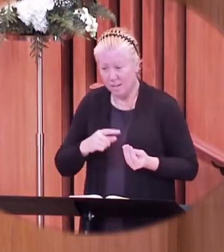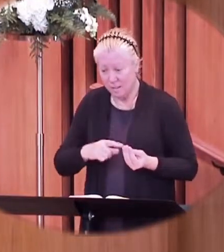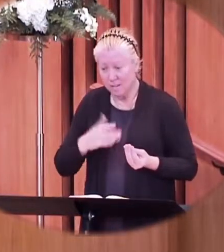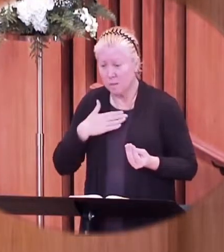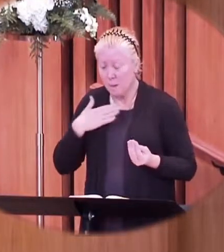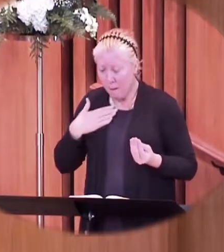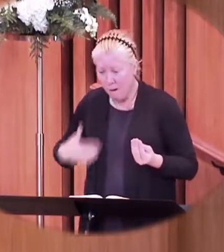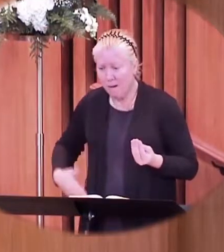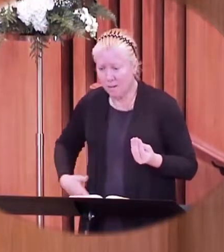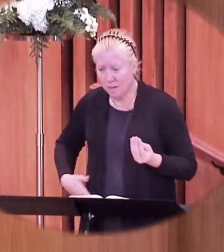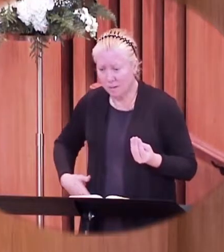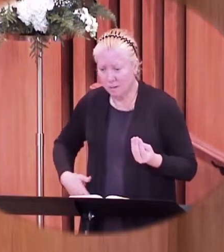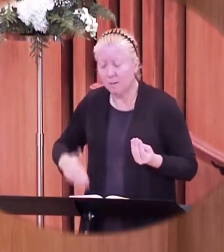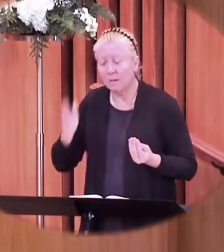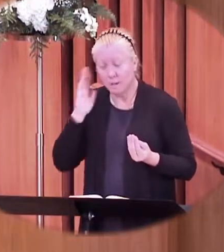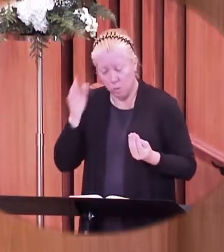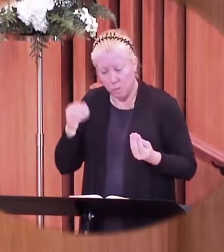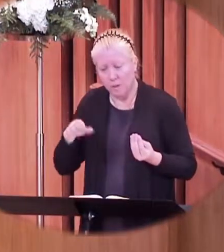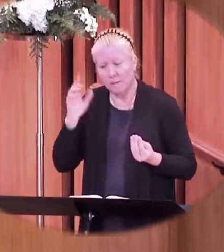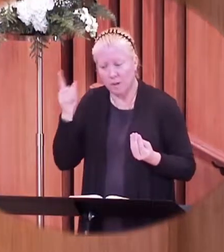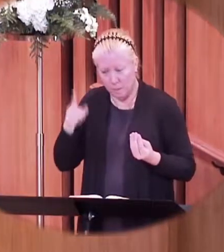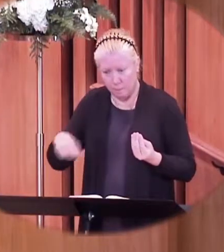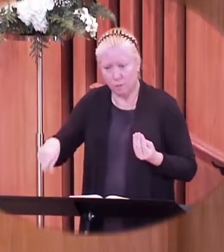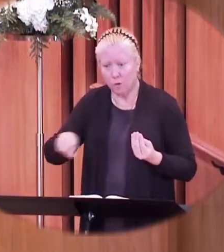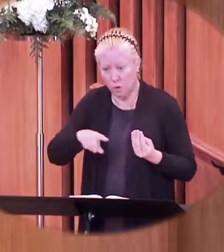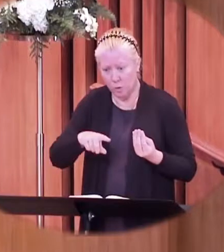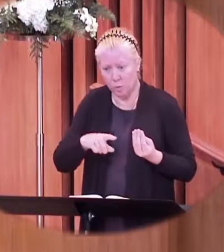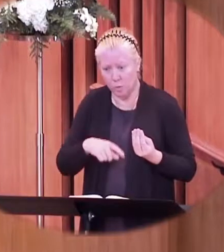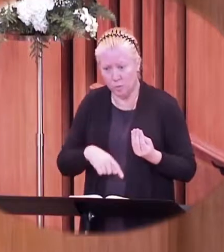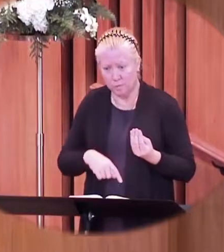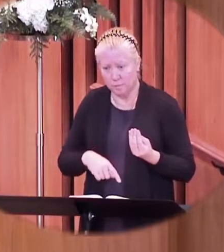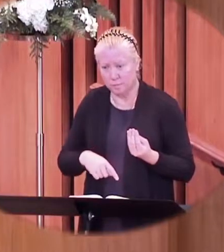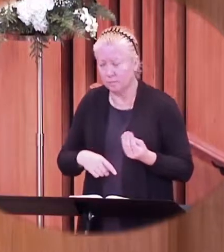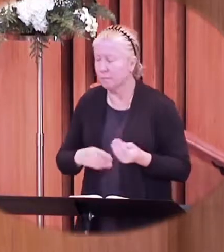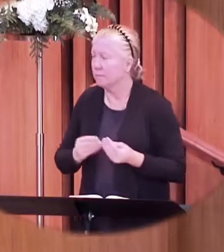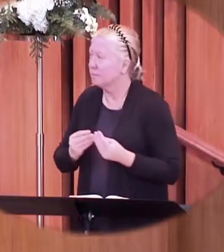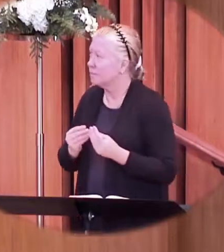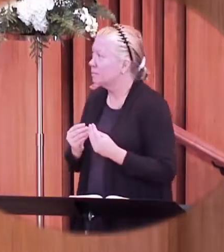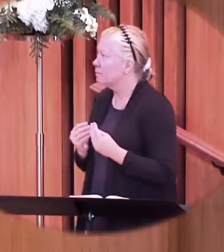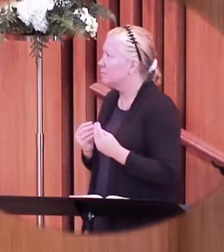body, which will be given up for you."